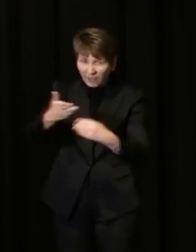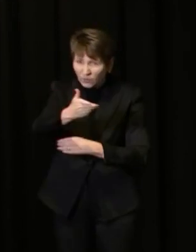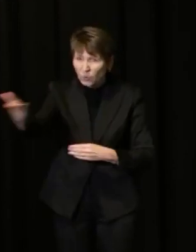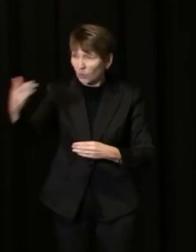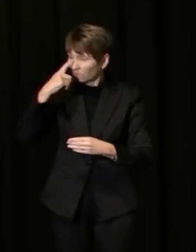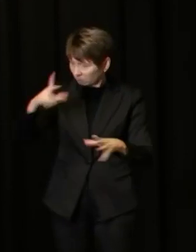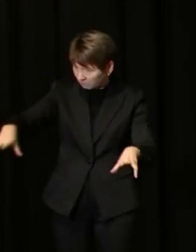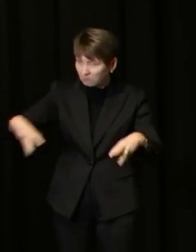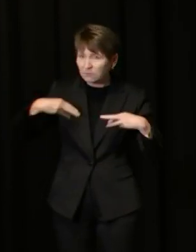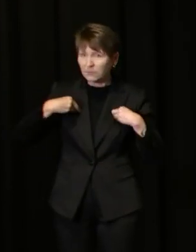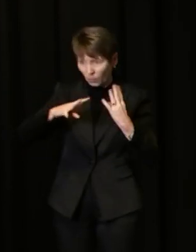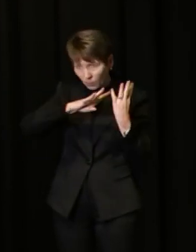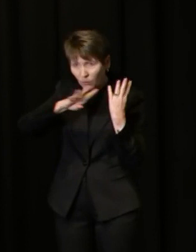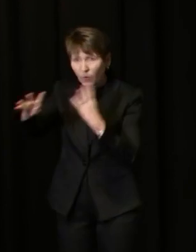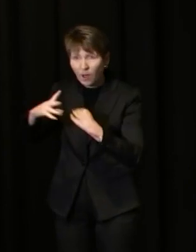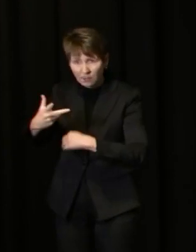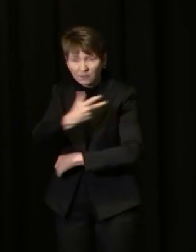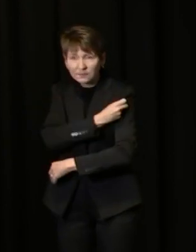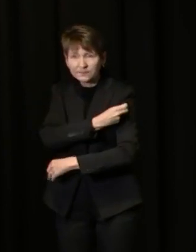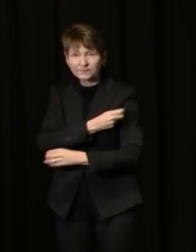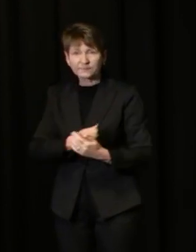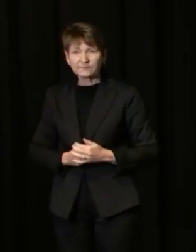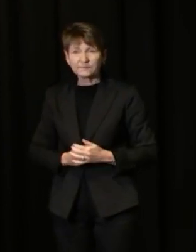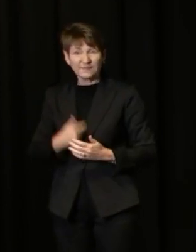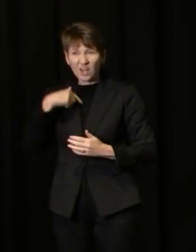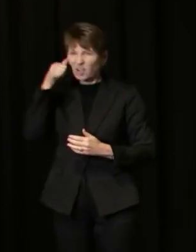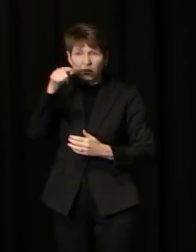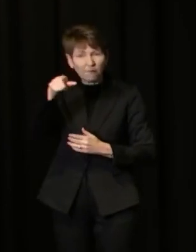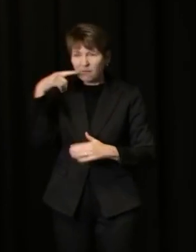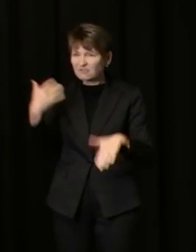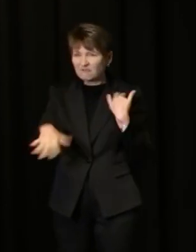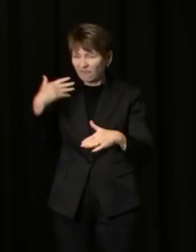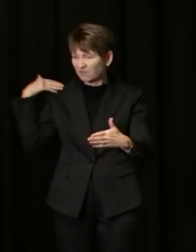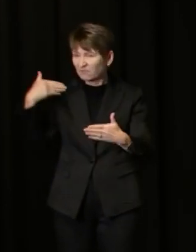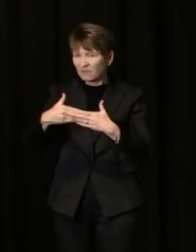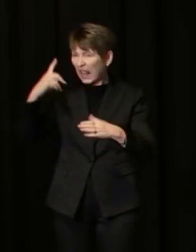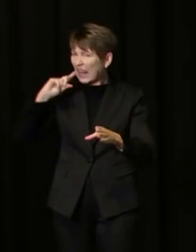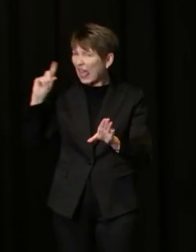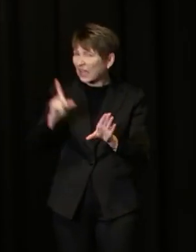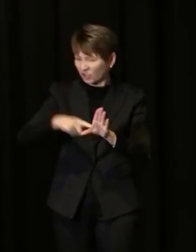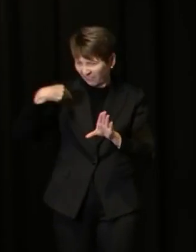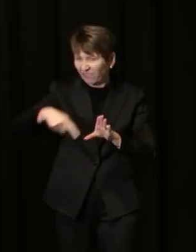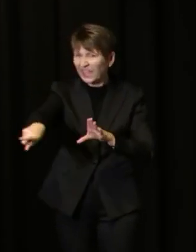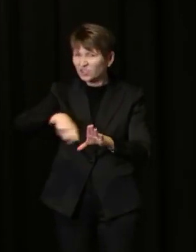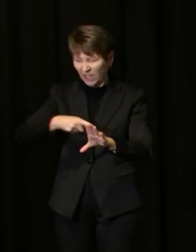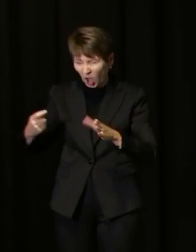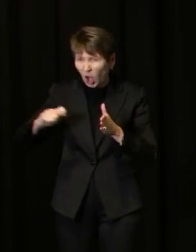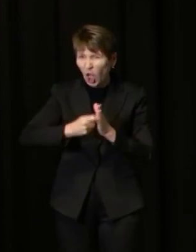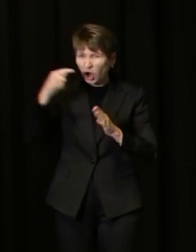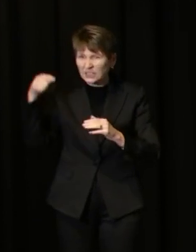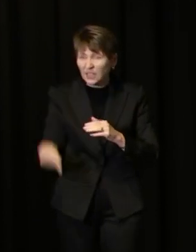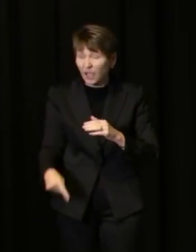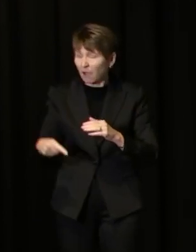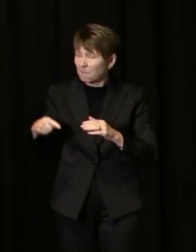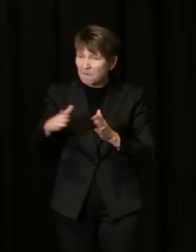single Victorian who has, as I said, been through so much, but done so well. This means, as I